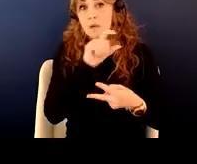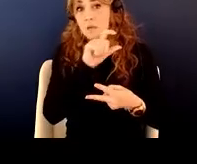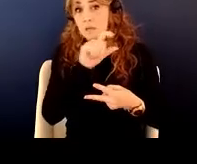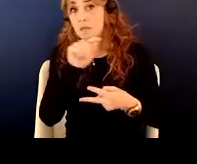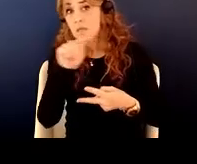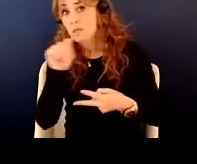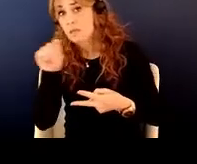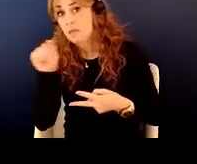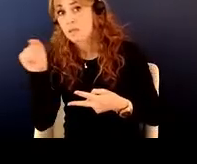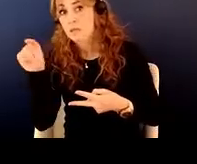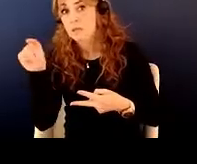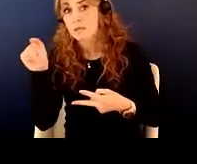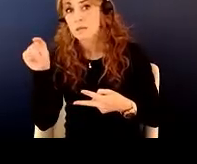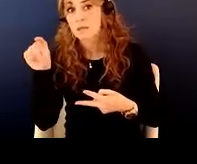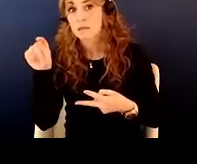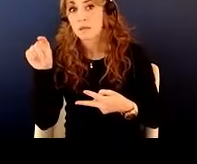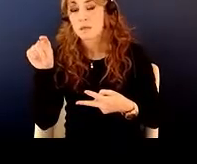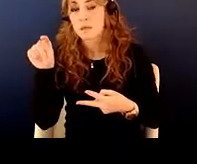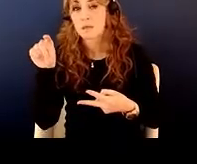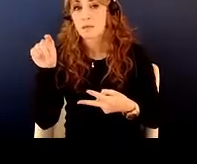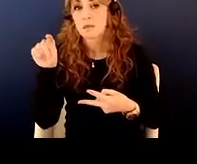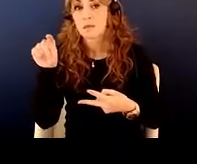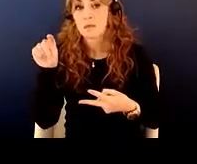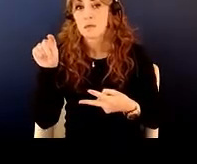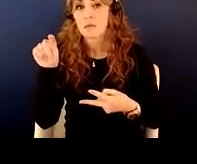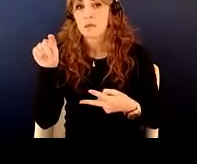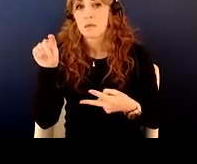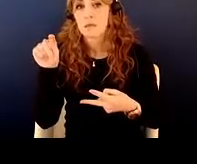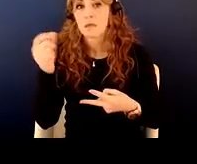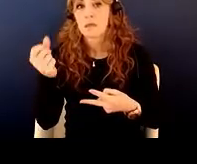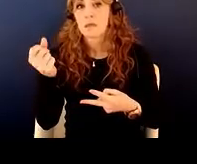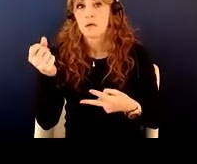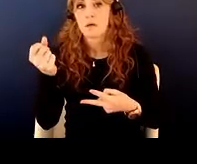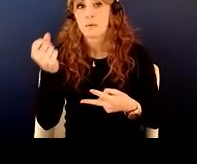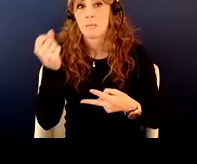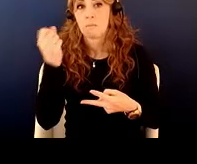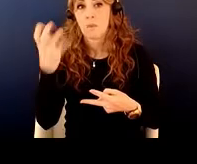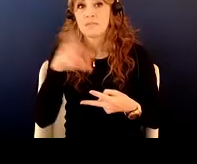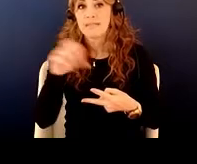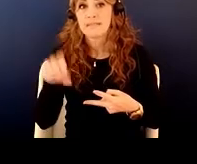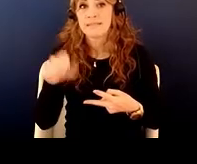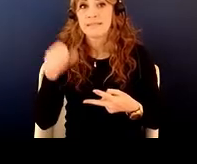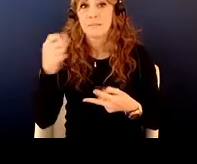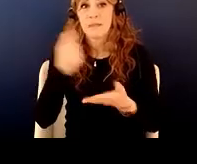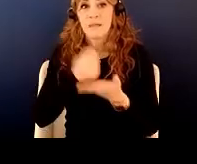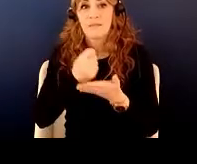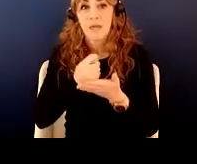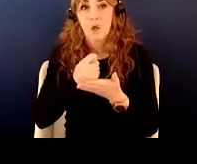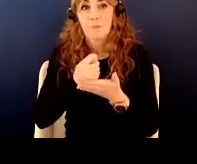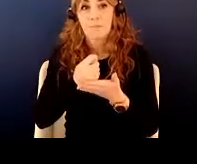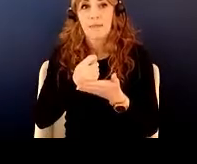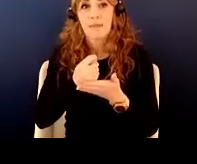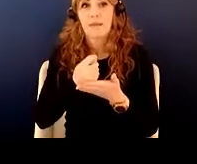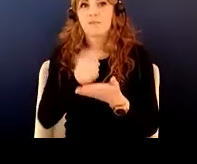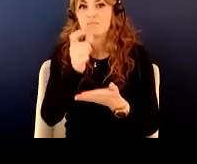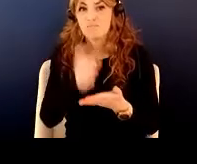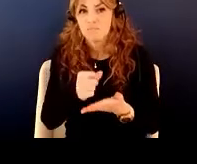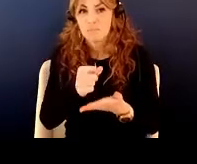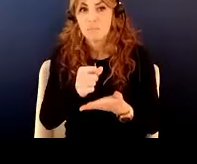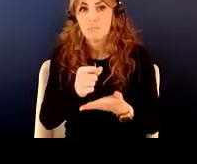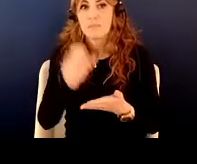right, we can see underneath the multi-systemic therapy column, underneath post-test, it